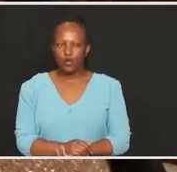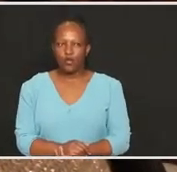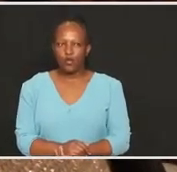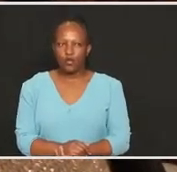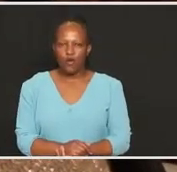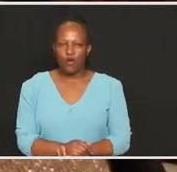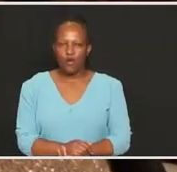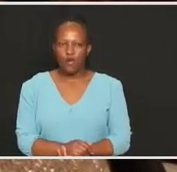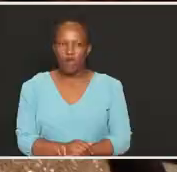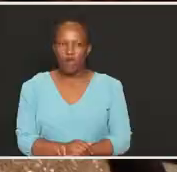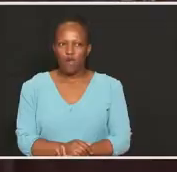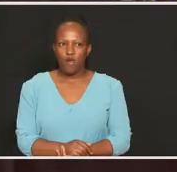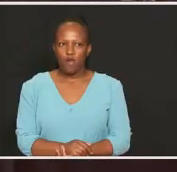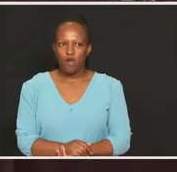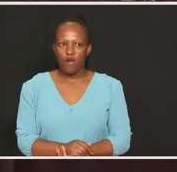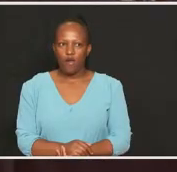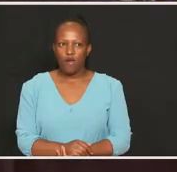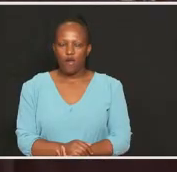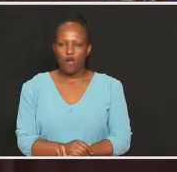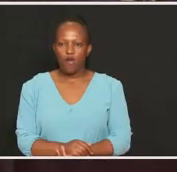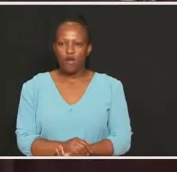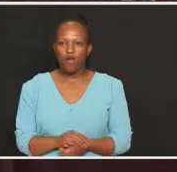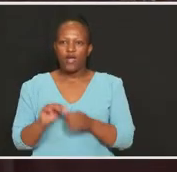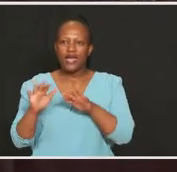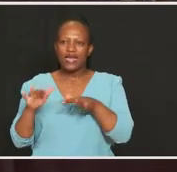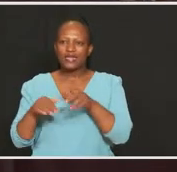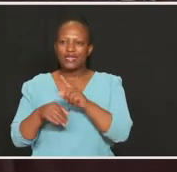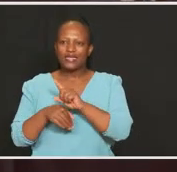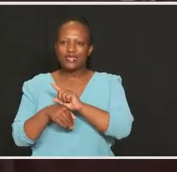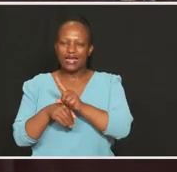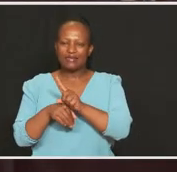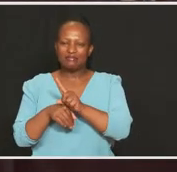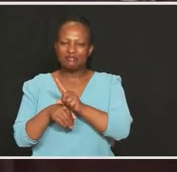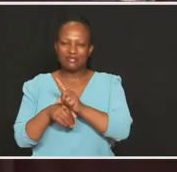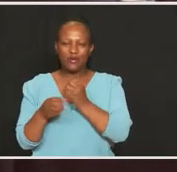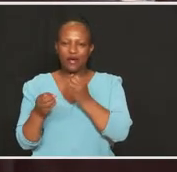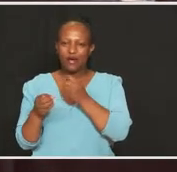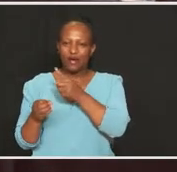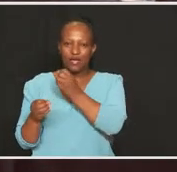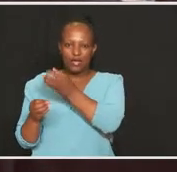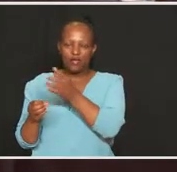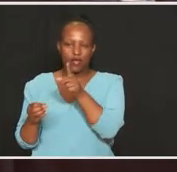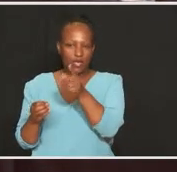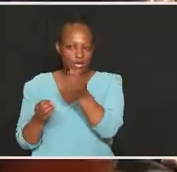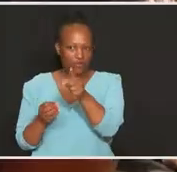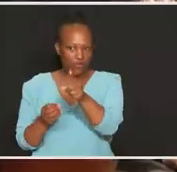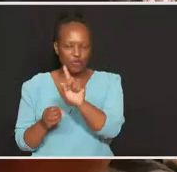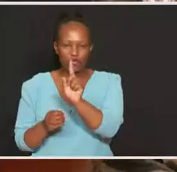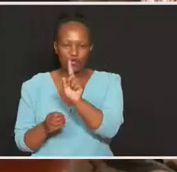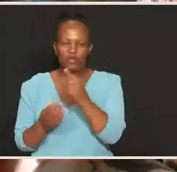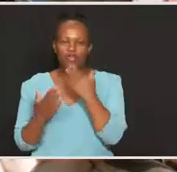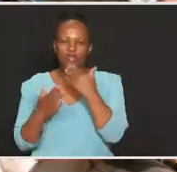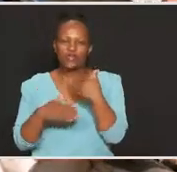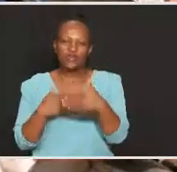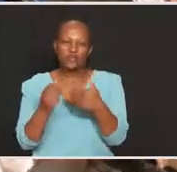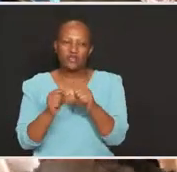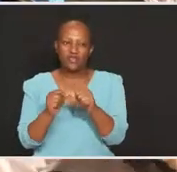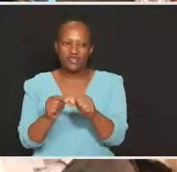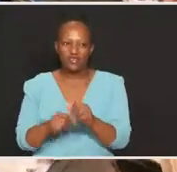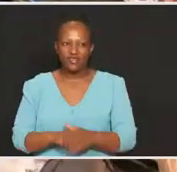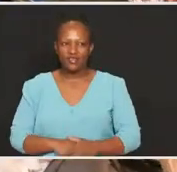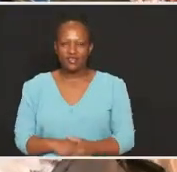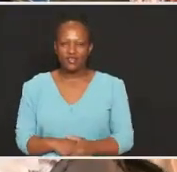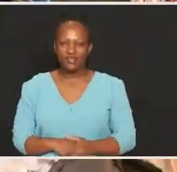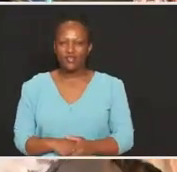I gave her 19 seconds more I won't give you one thank you let's go